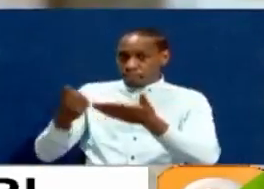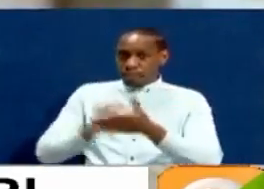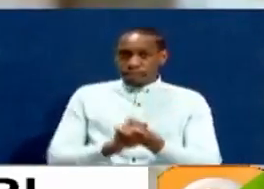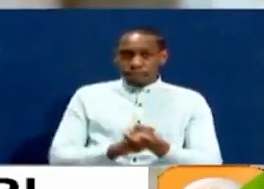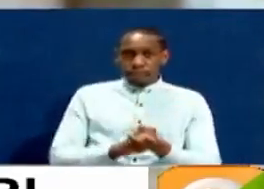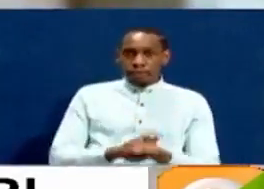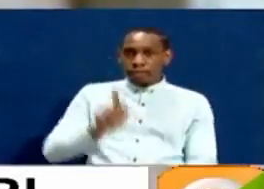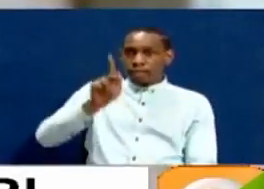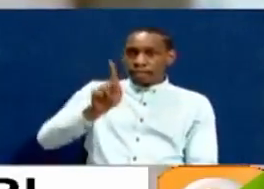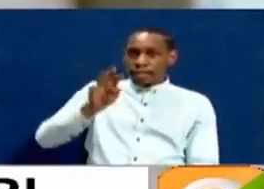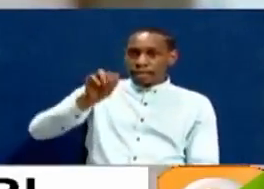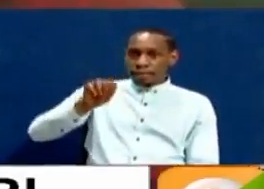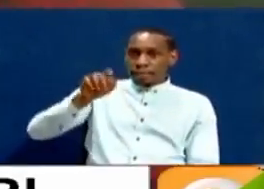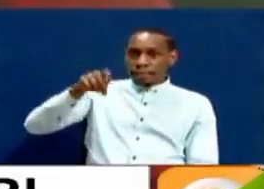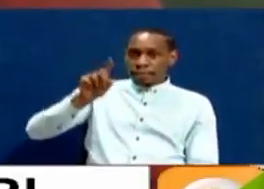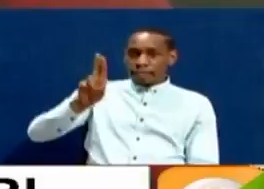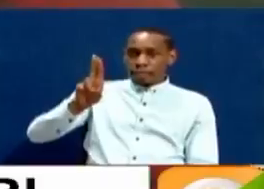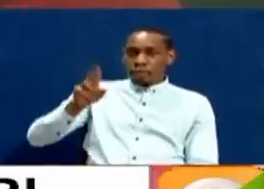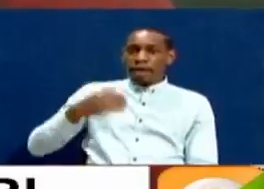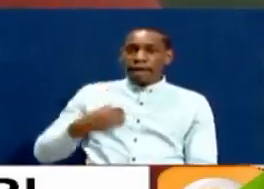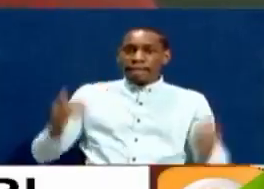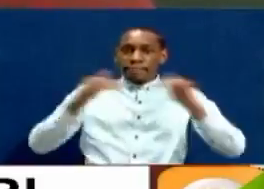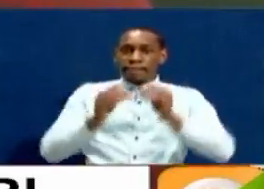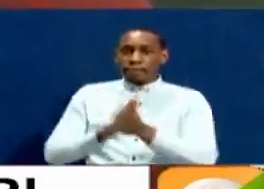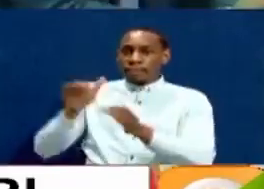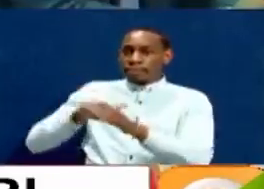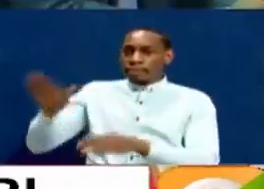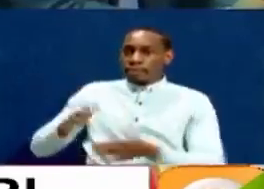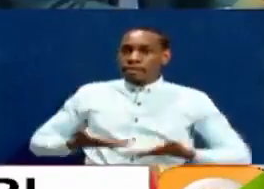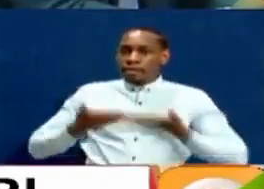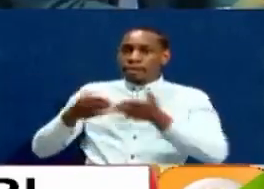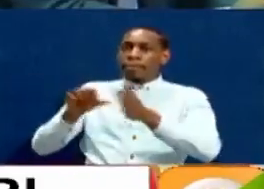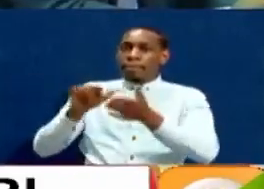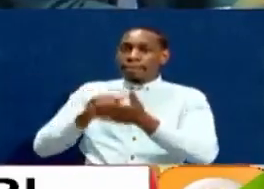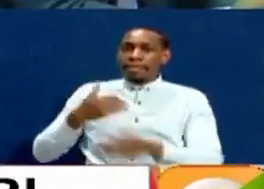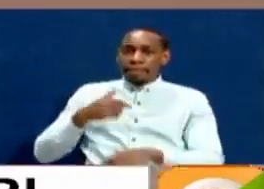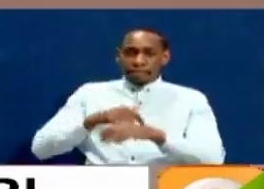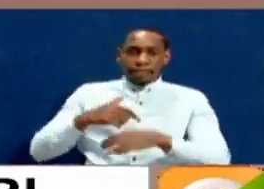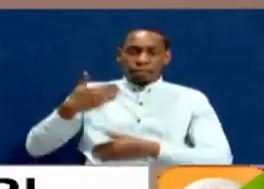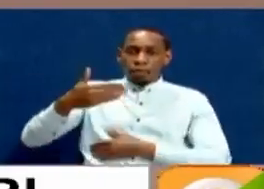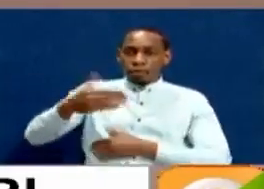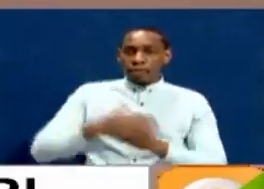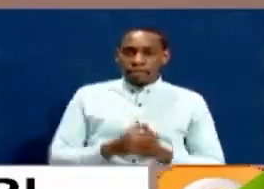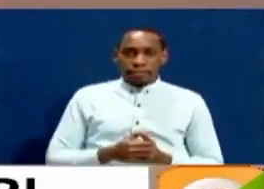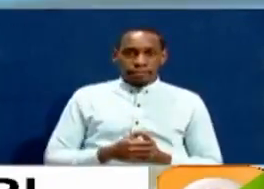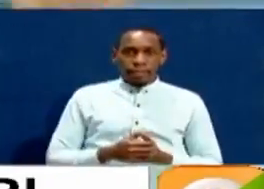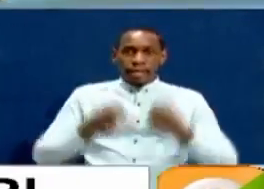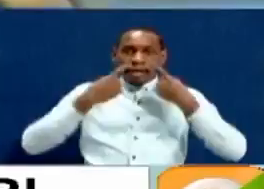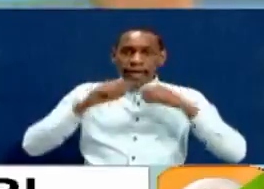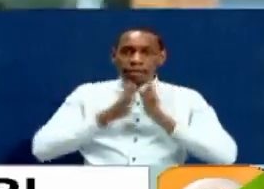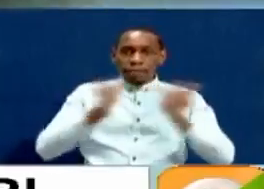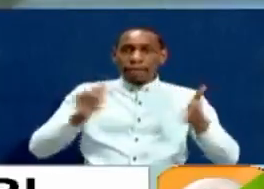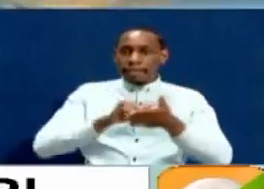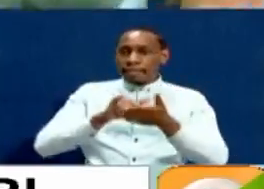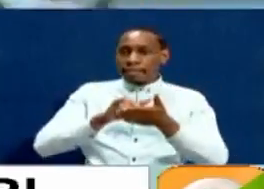cha wauguzi na madaktari kiliandaa mkutano na wabunge na kuelezea masaibu wanayokumbana nao kila kukicha. Make it public that